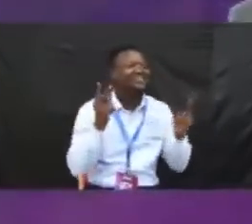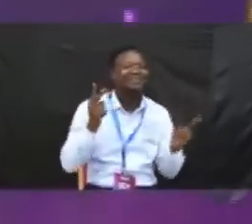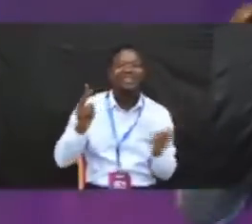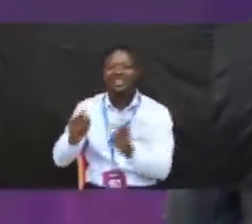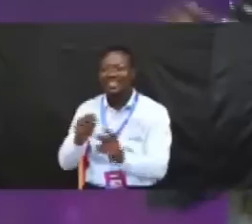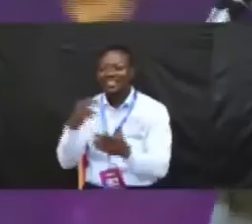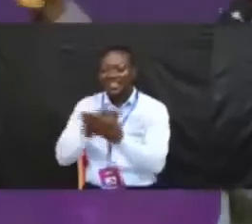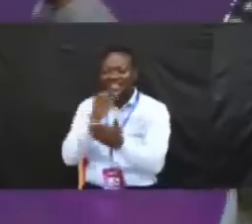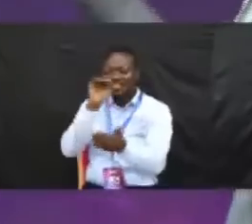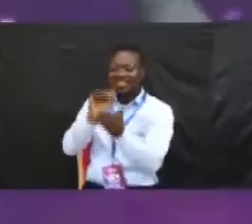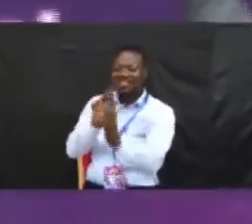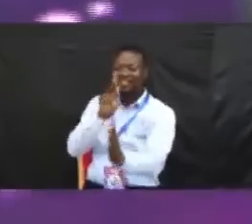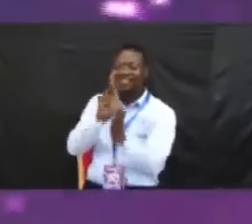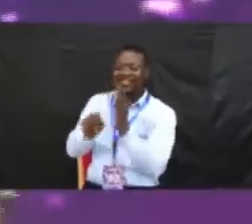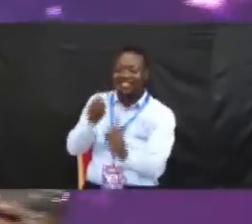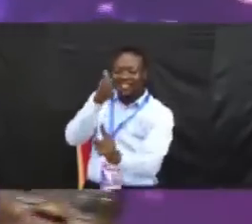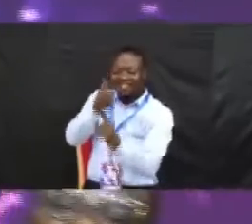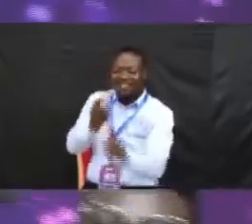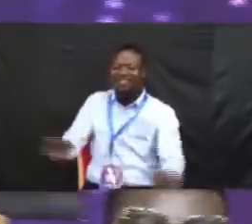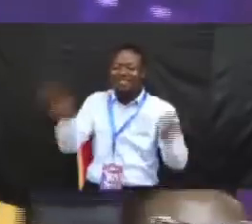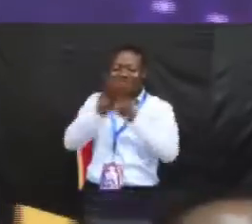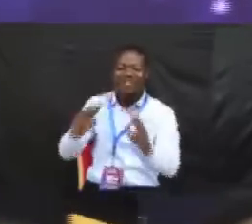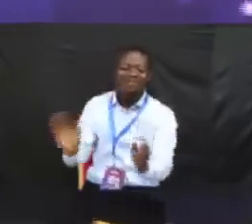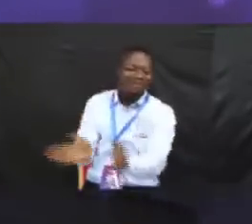praised. He is worthy.